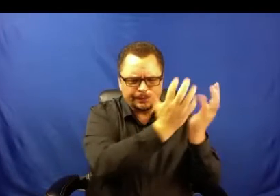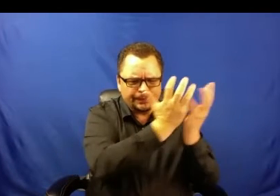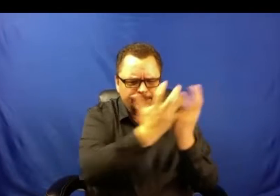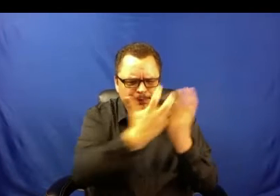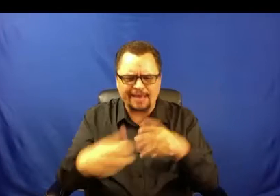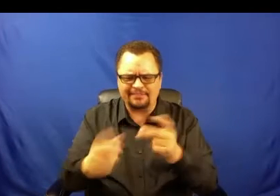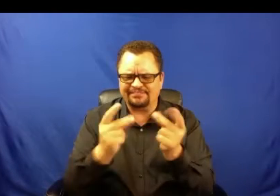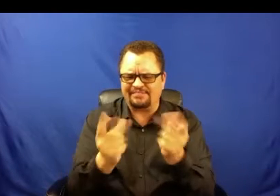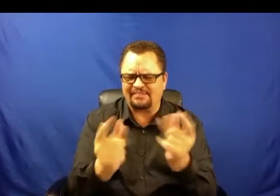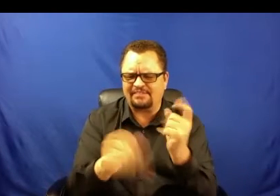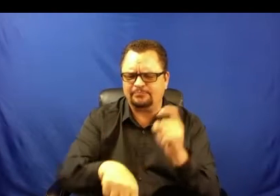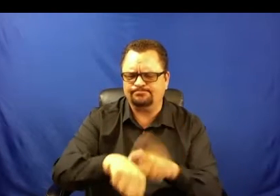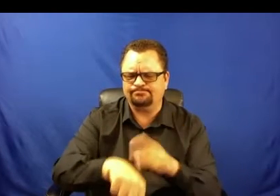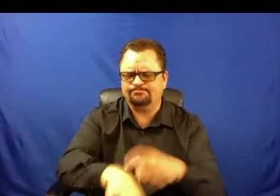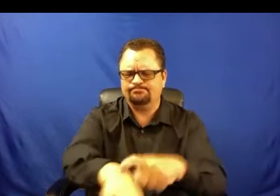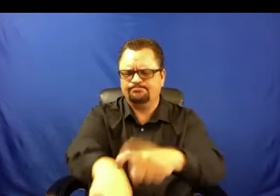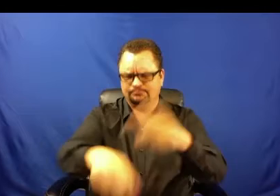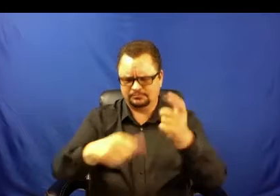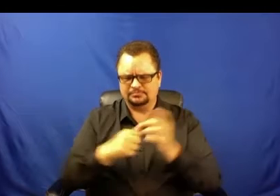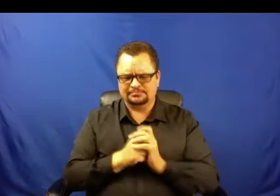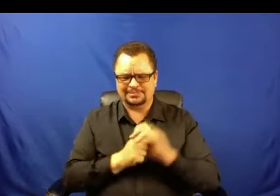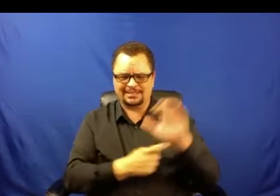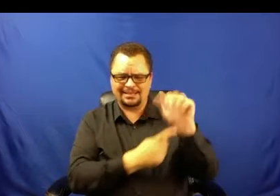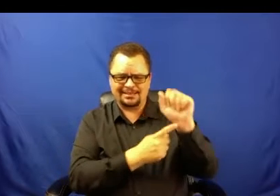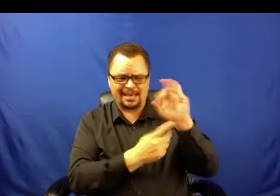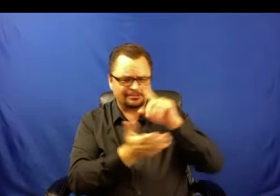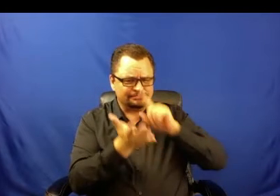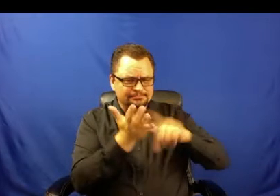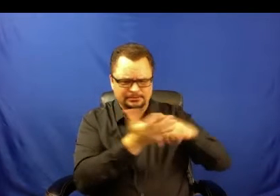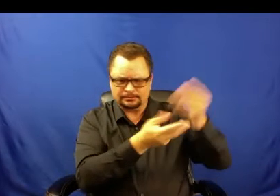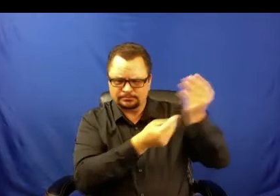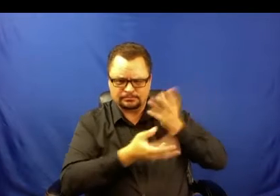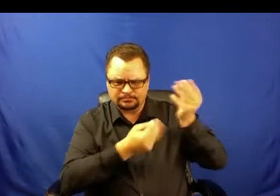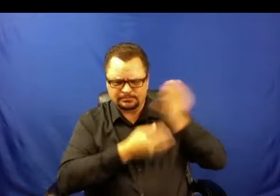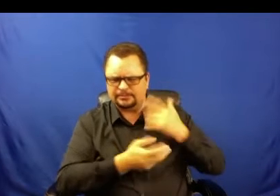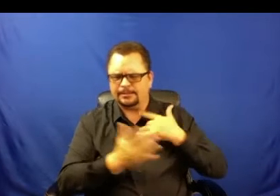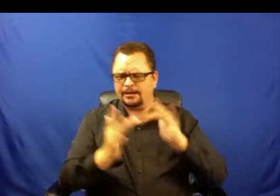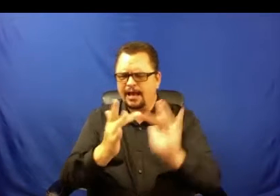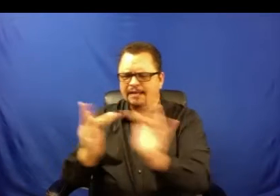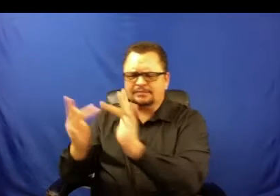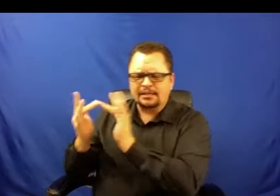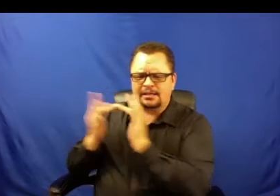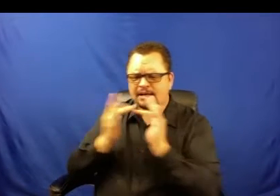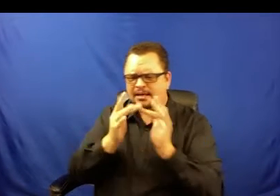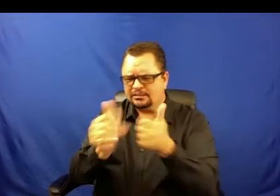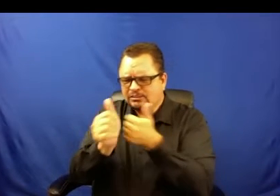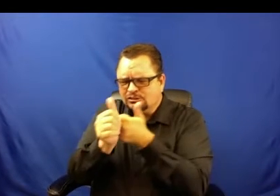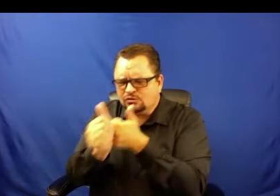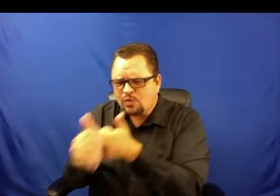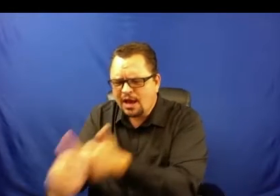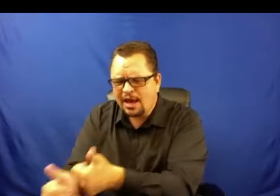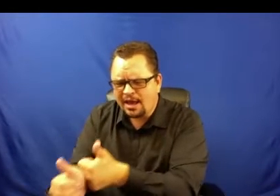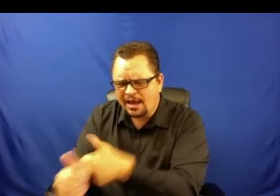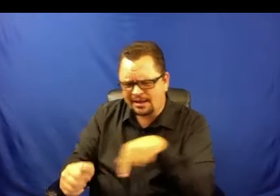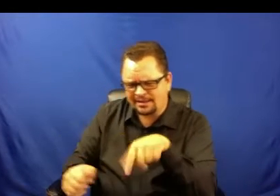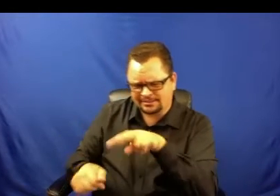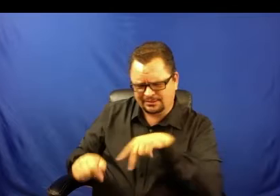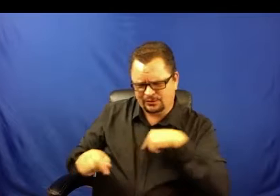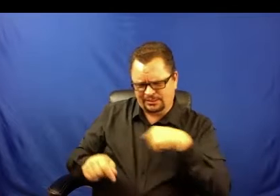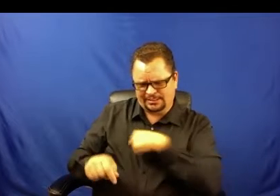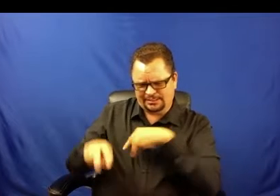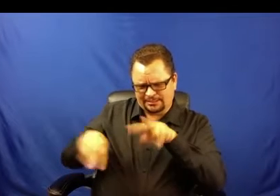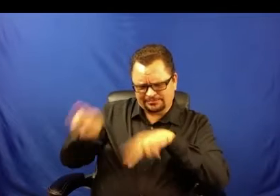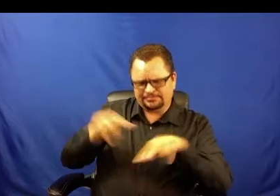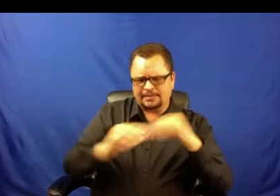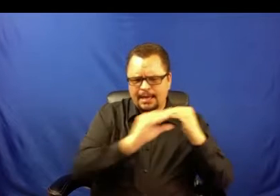contact tracing, we send emails to the school 3 times per day with that information so that they are aware of those cases